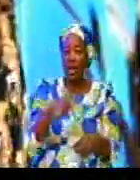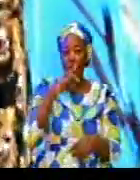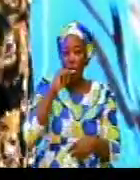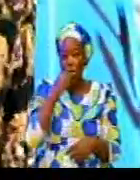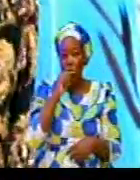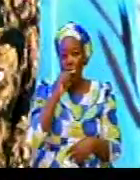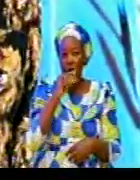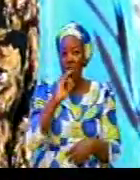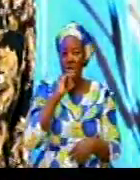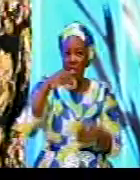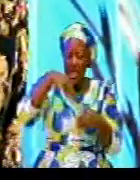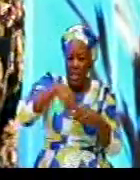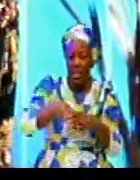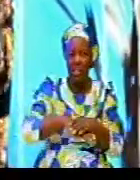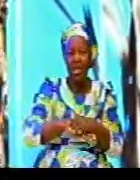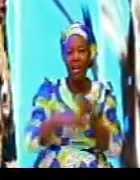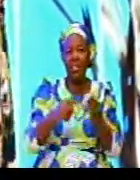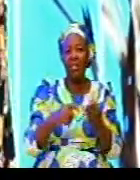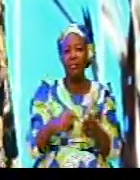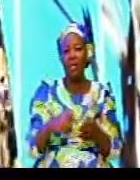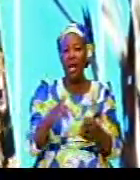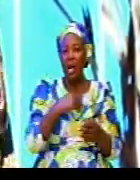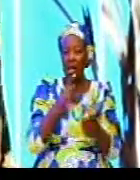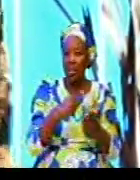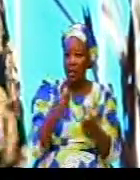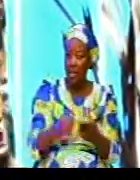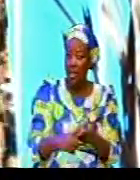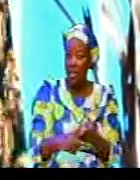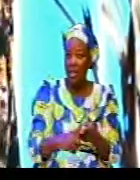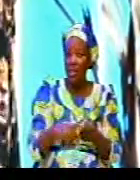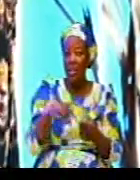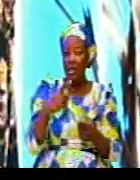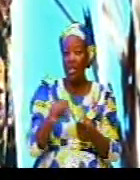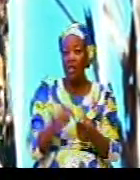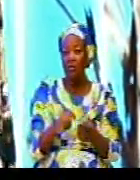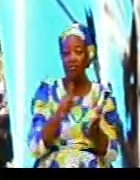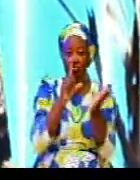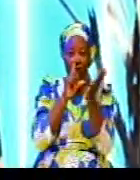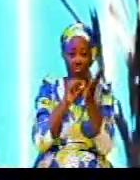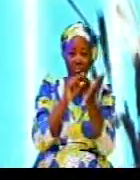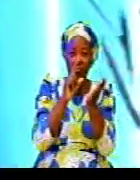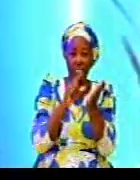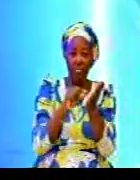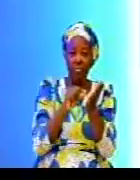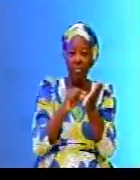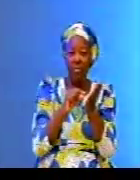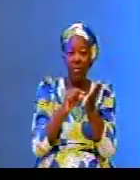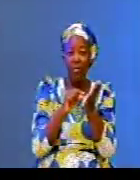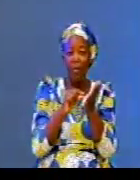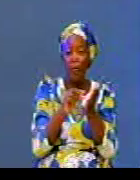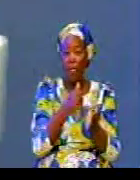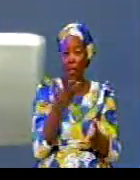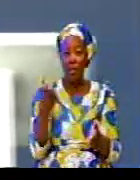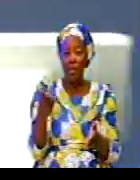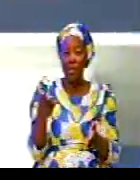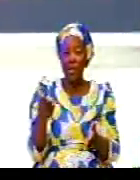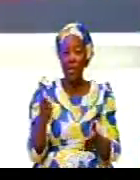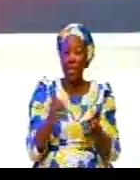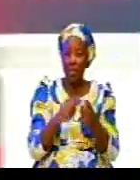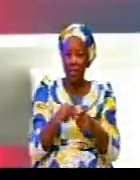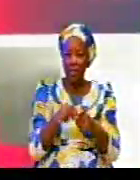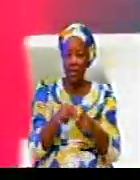put a glass bottle, and the corn is inside. And then the